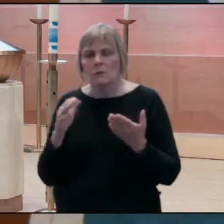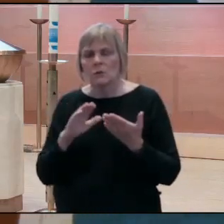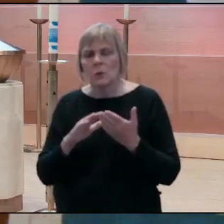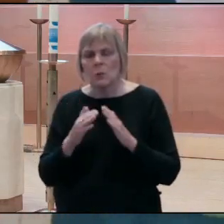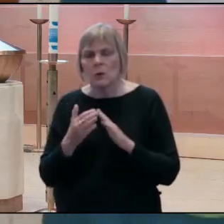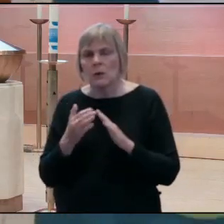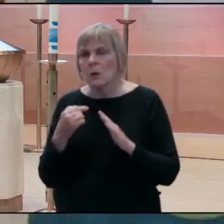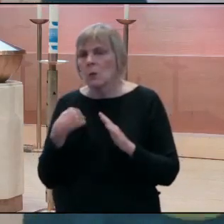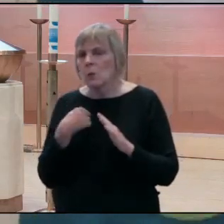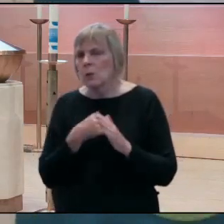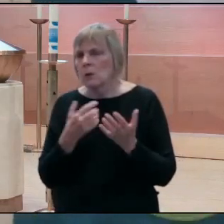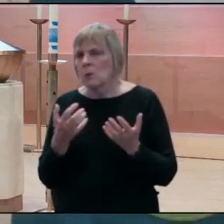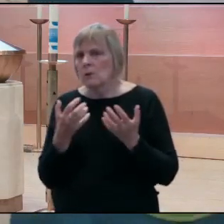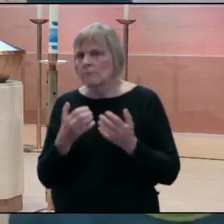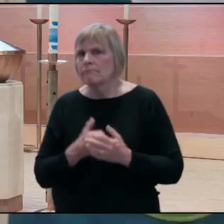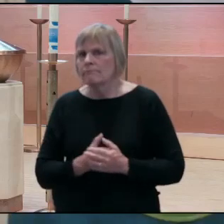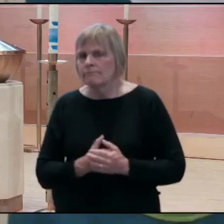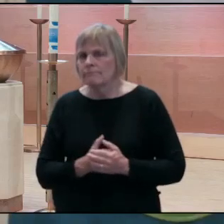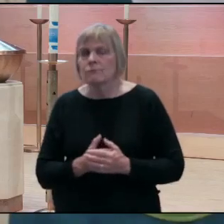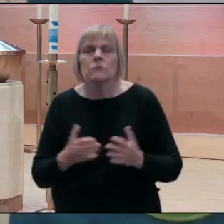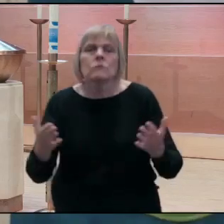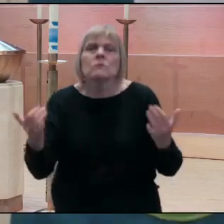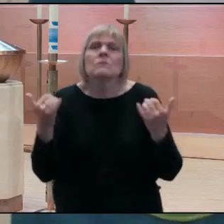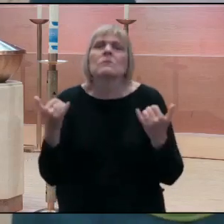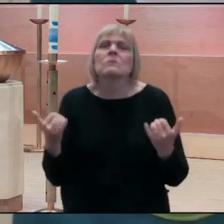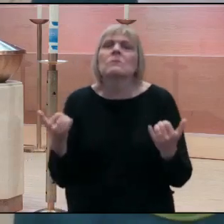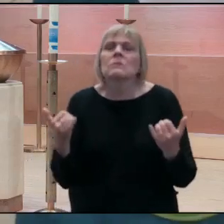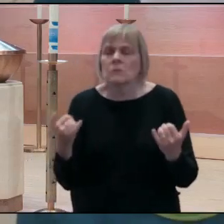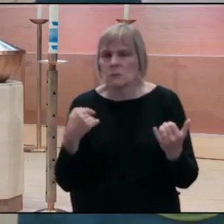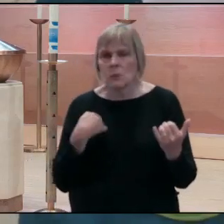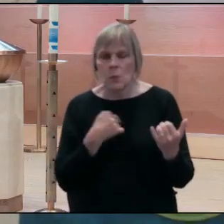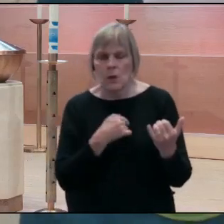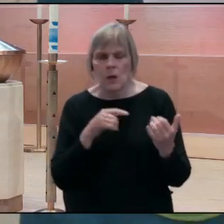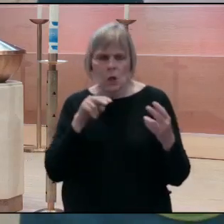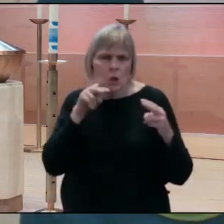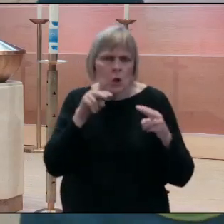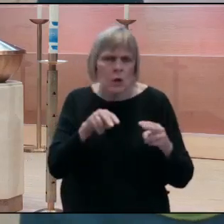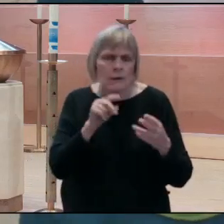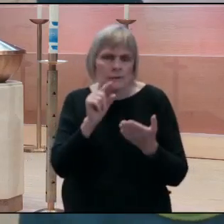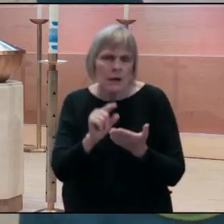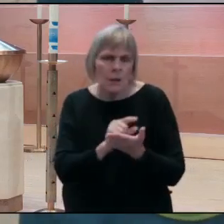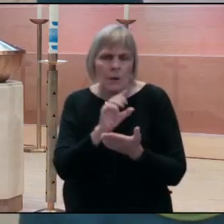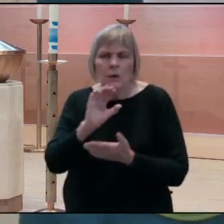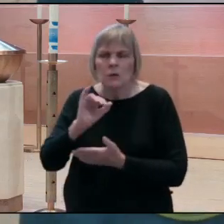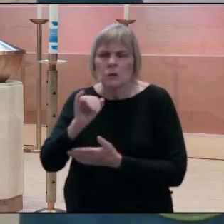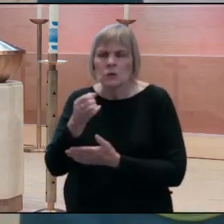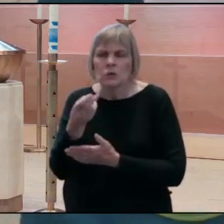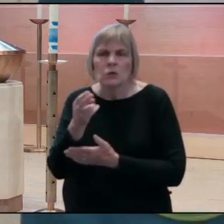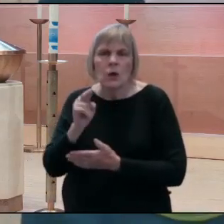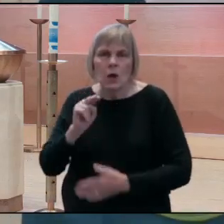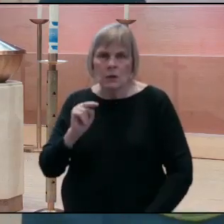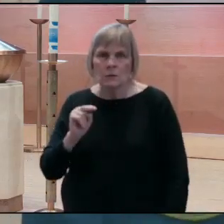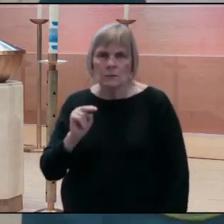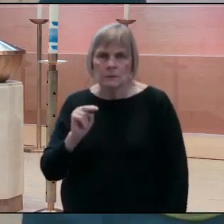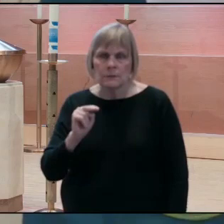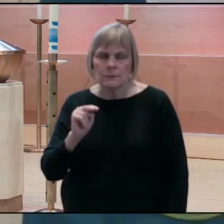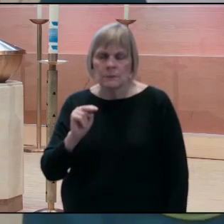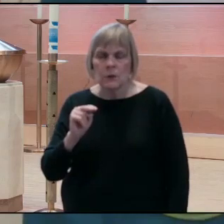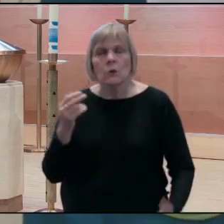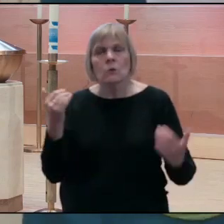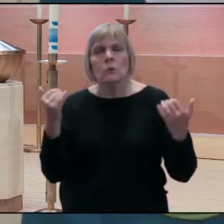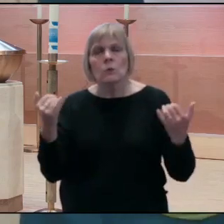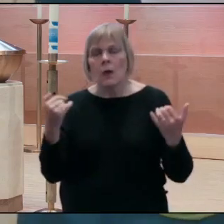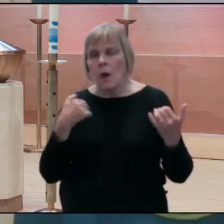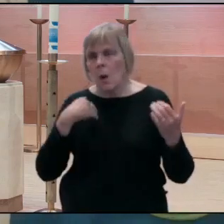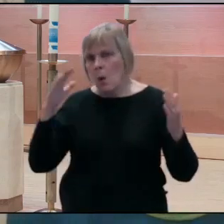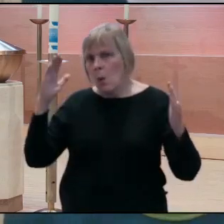community. Well, today we're diving back into the Gospel of John. And my hope